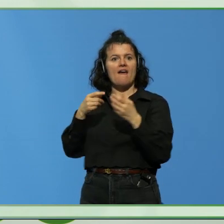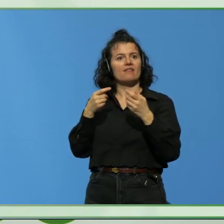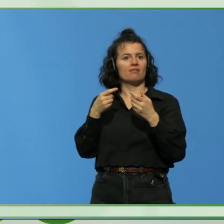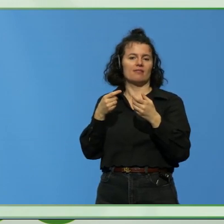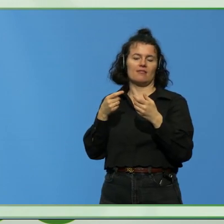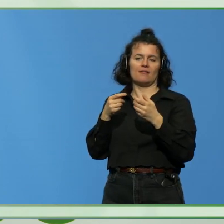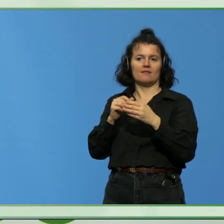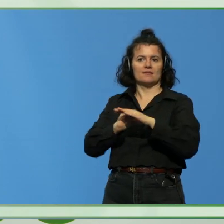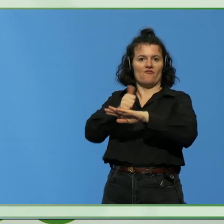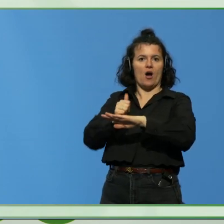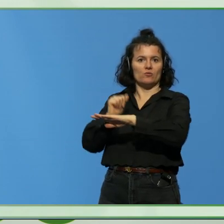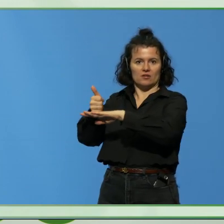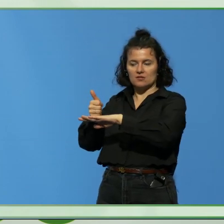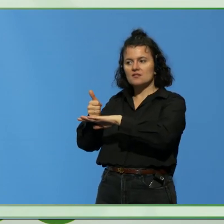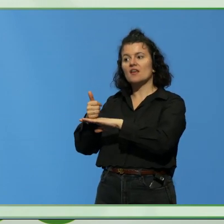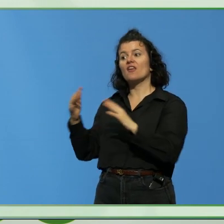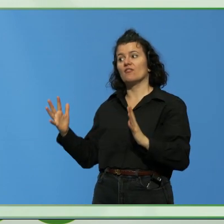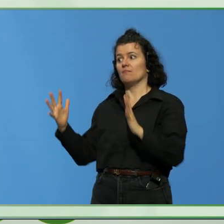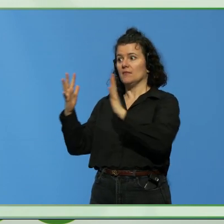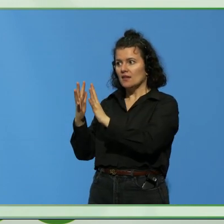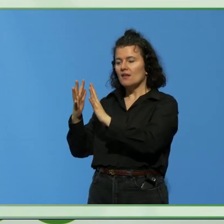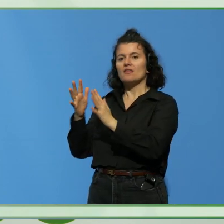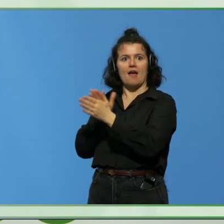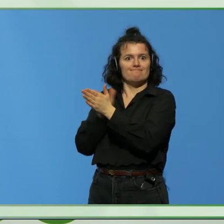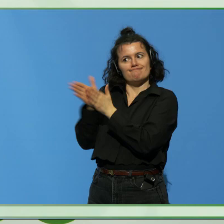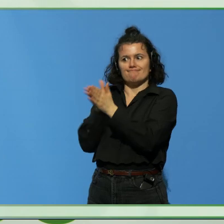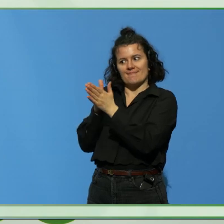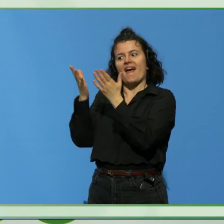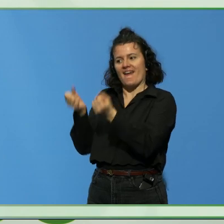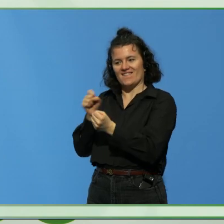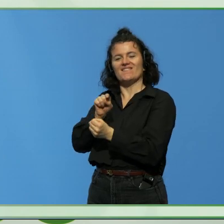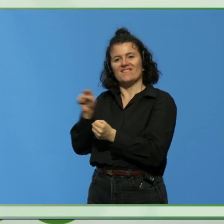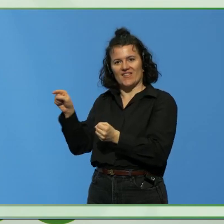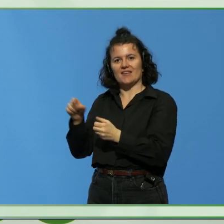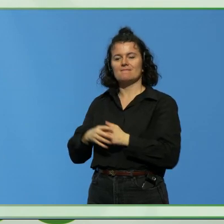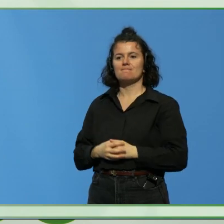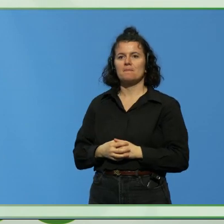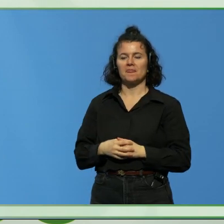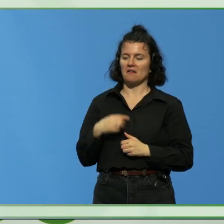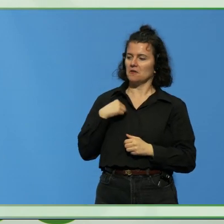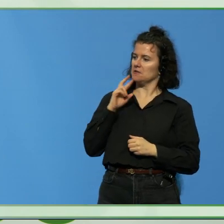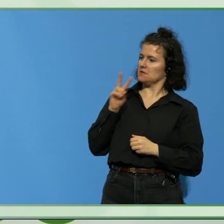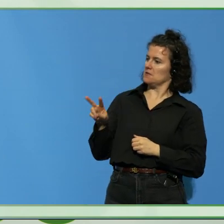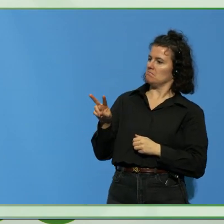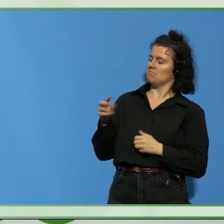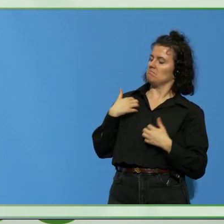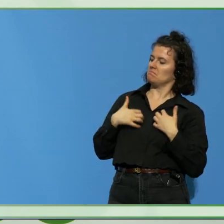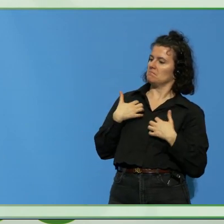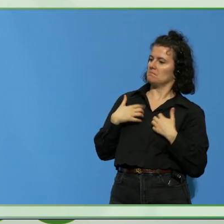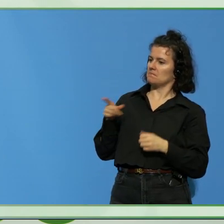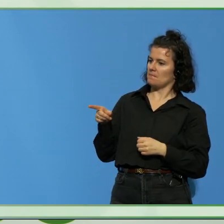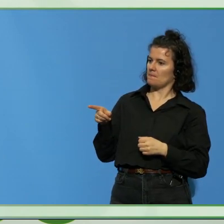time. And suddenly we started to ask ourselves, wait a minute, do we have forms that